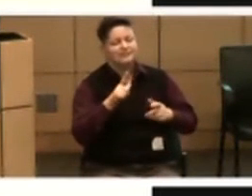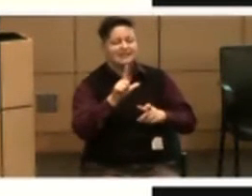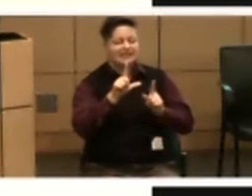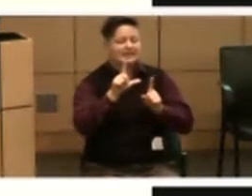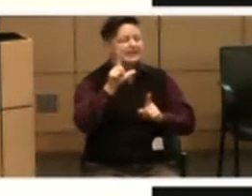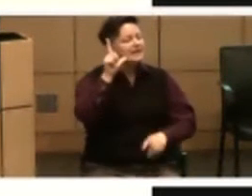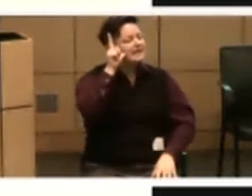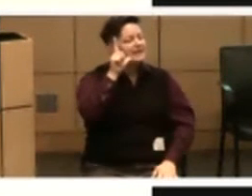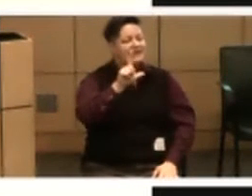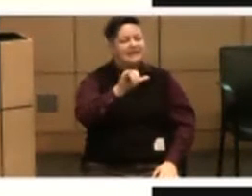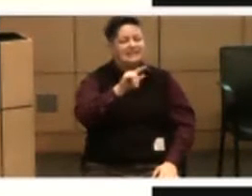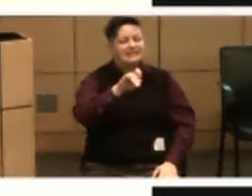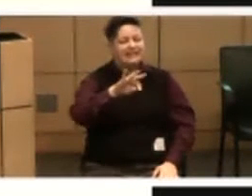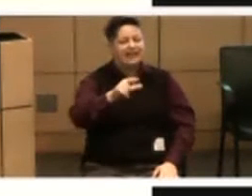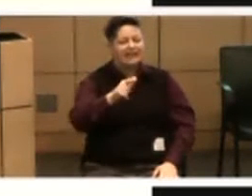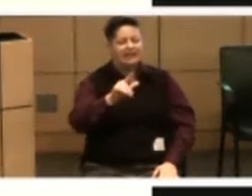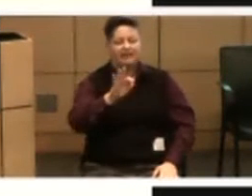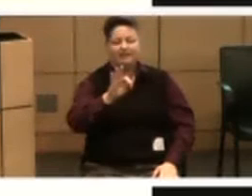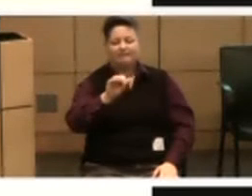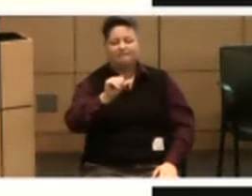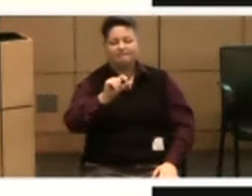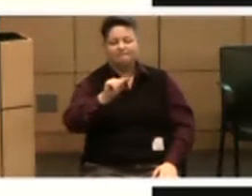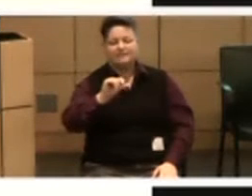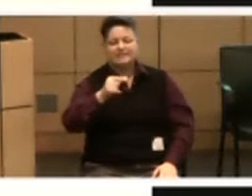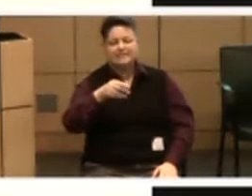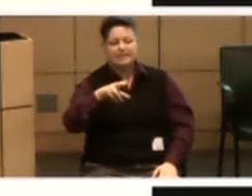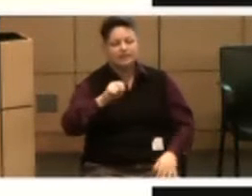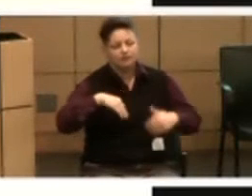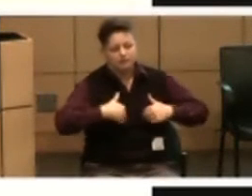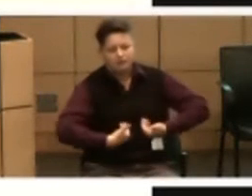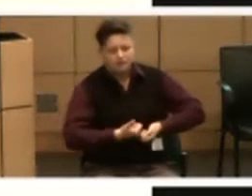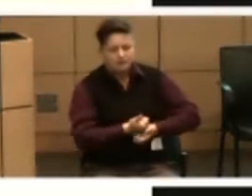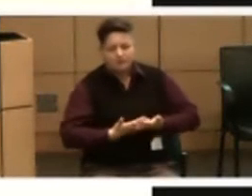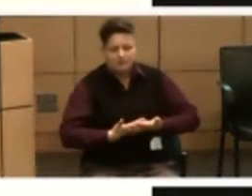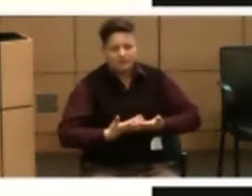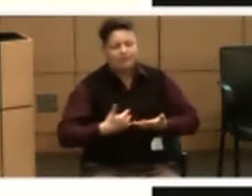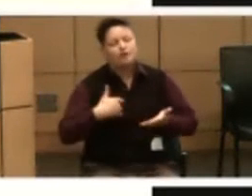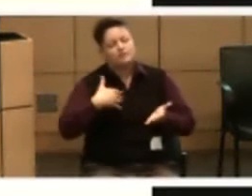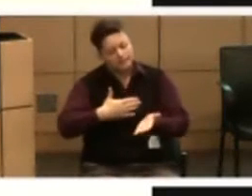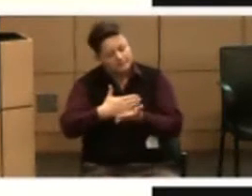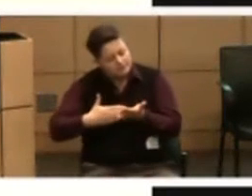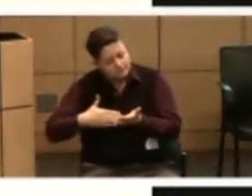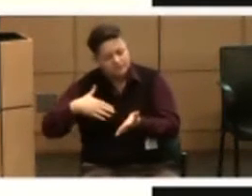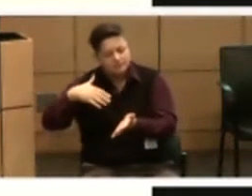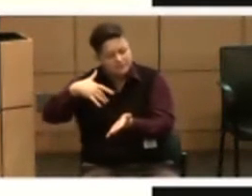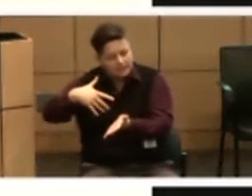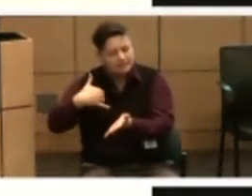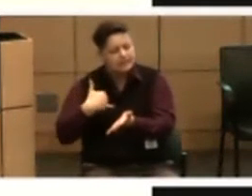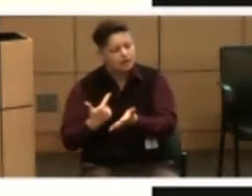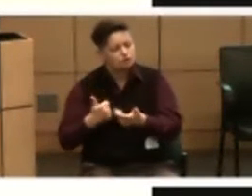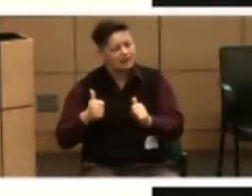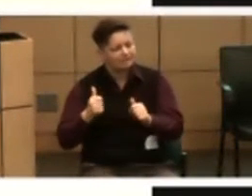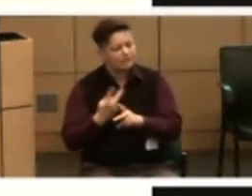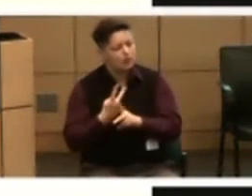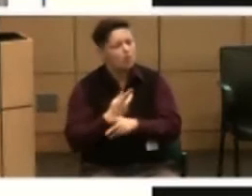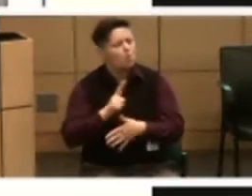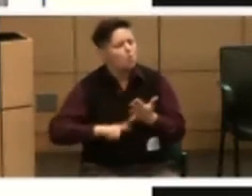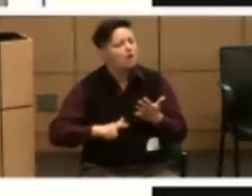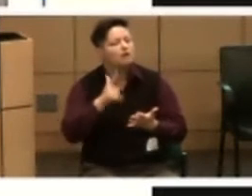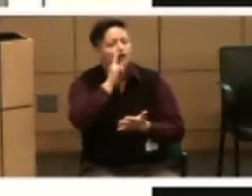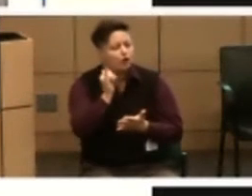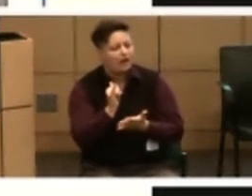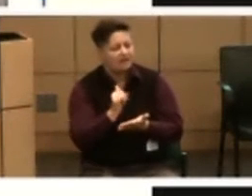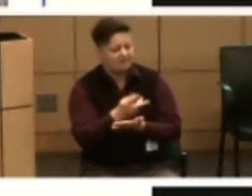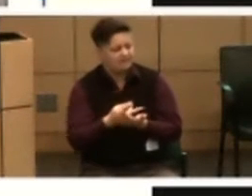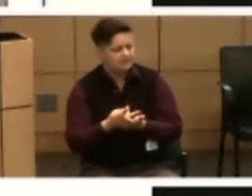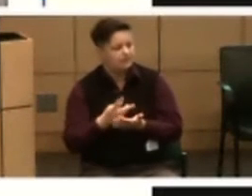are some studies that are really trying to get at what that might mean and what consequences that might have. Okay.